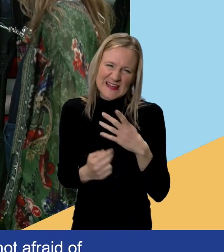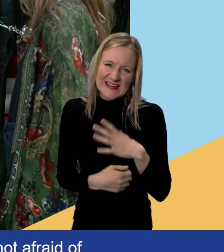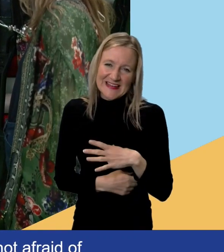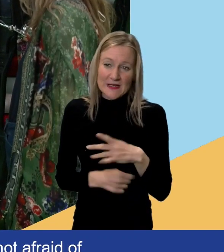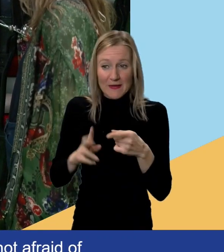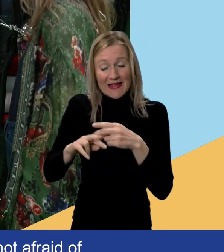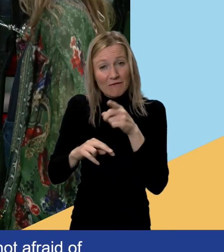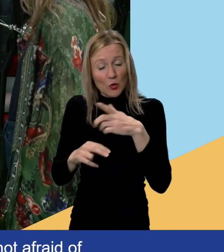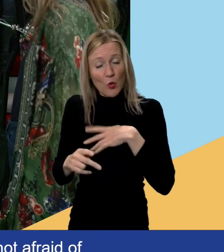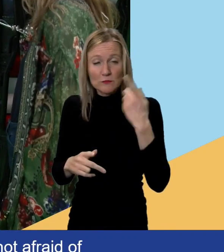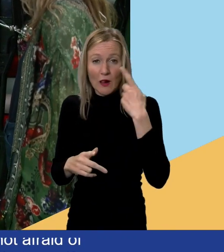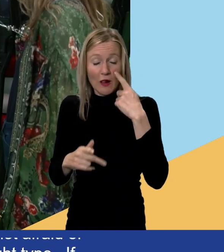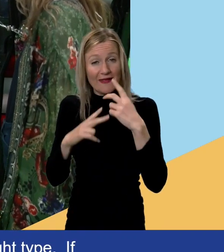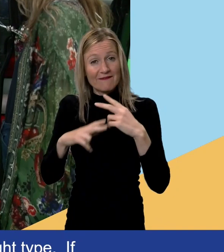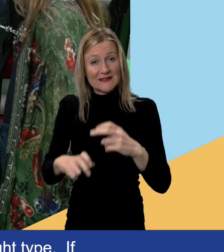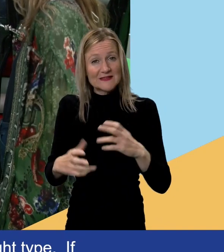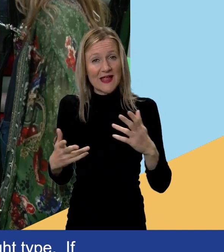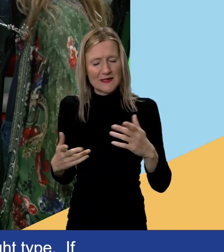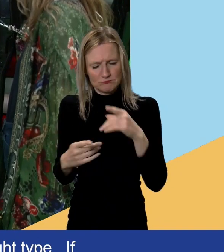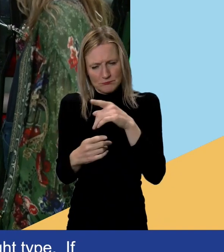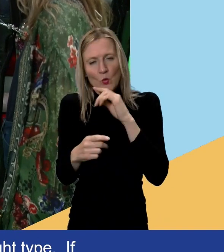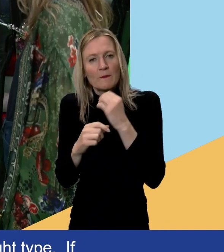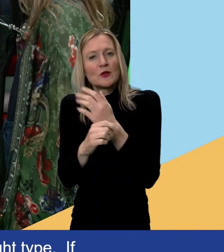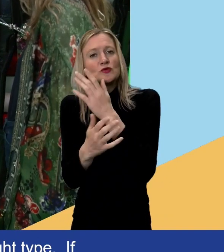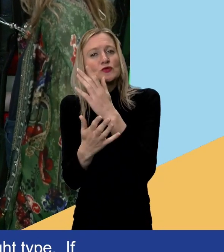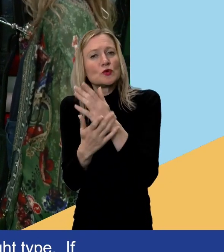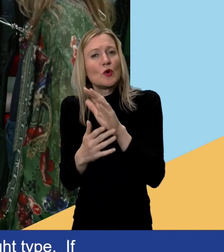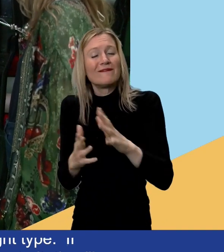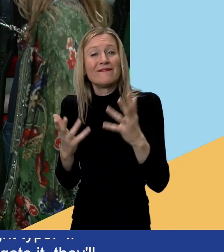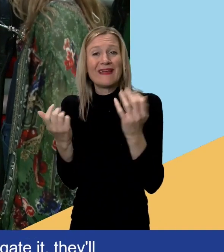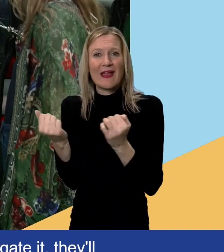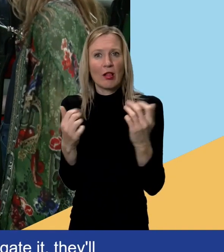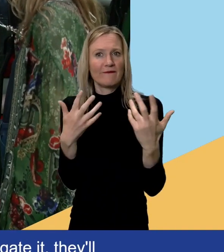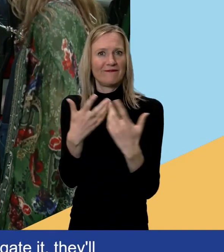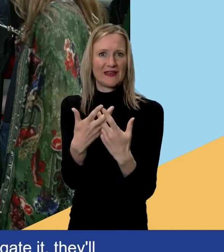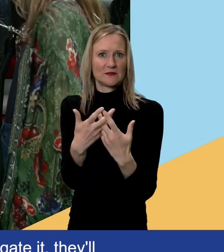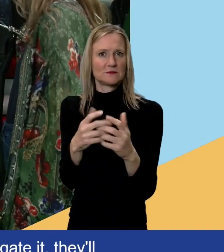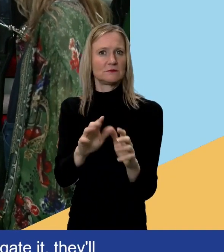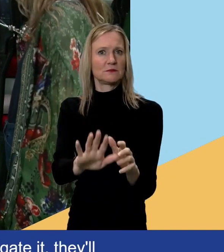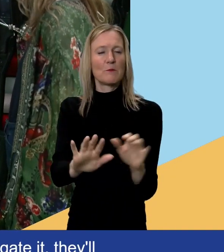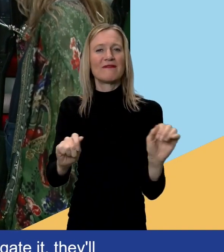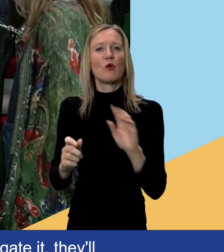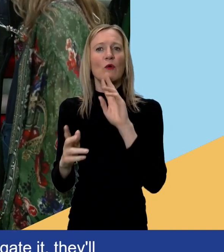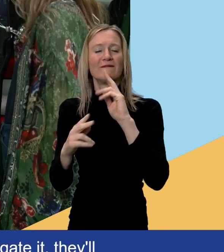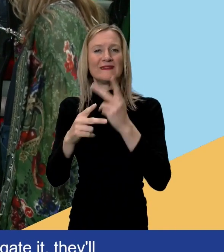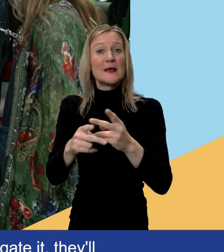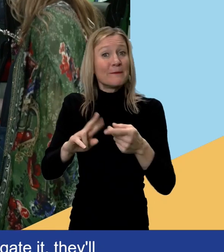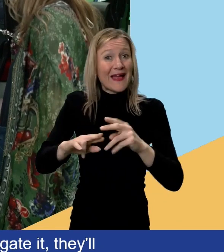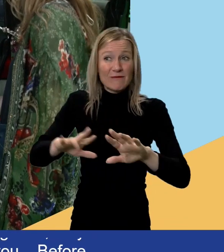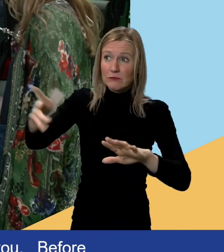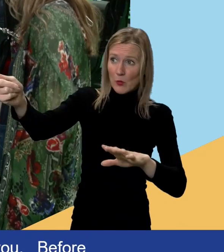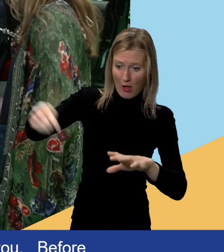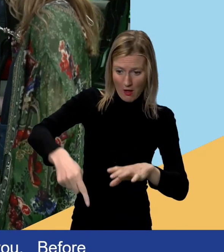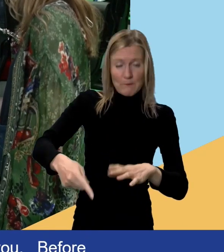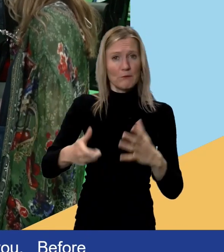want to investigate it, they will make sure that the vehicle that they've got should fit you before they come to see you in your home. But then they'll bring a vehicle to you and you can try